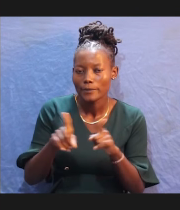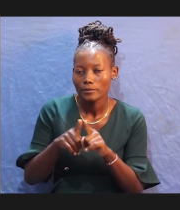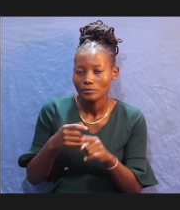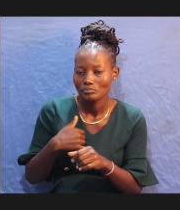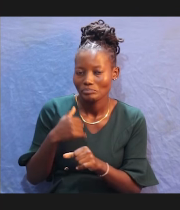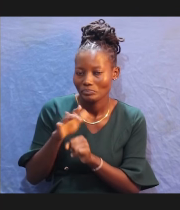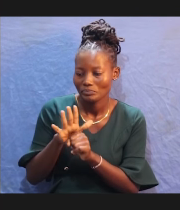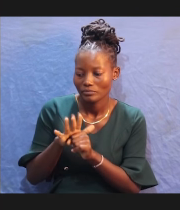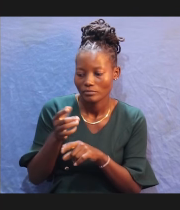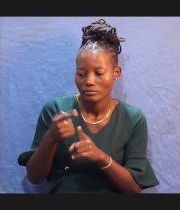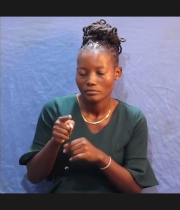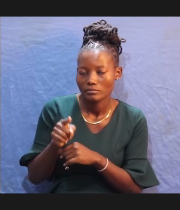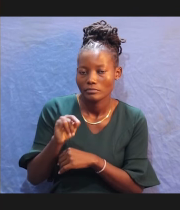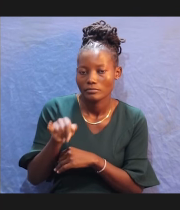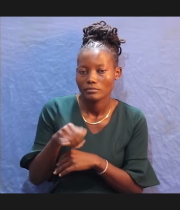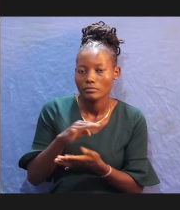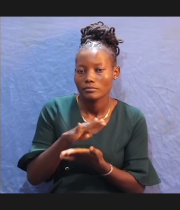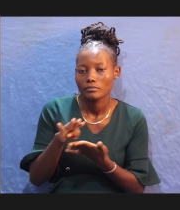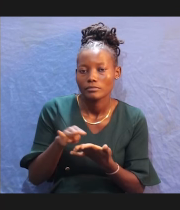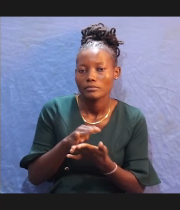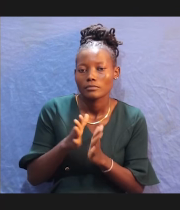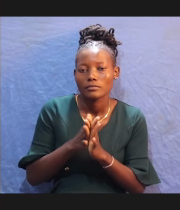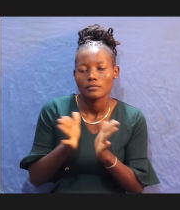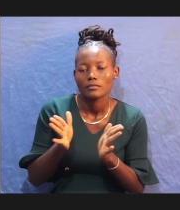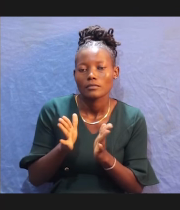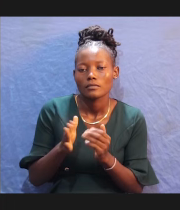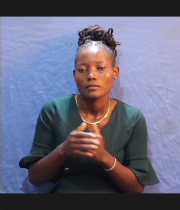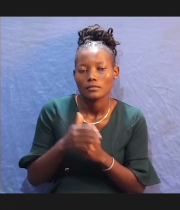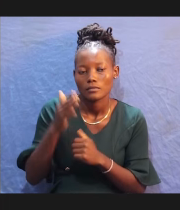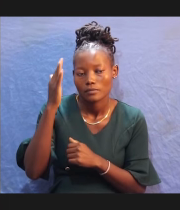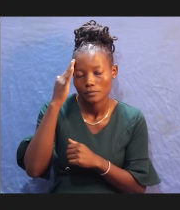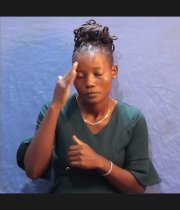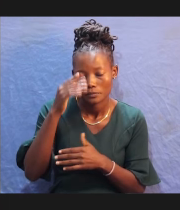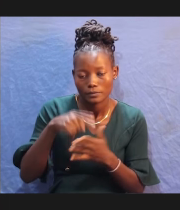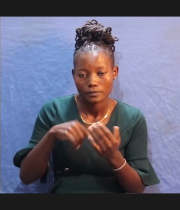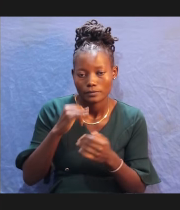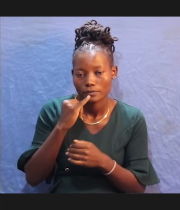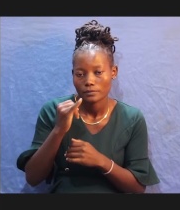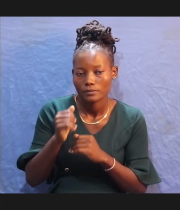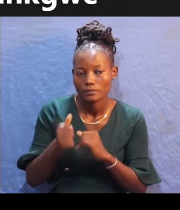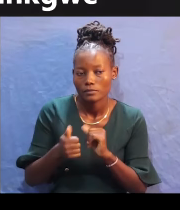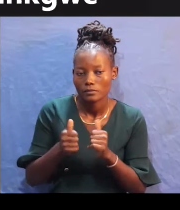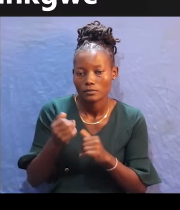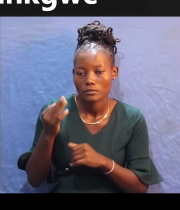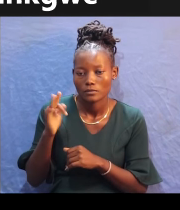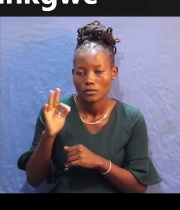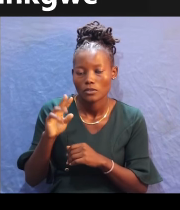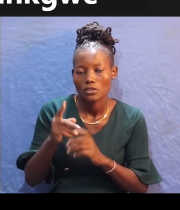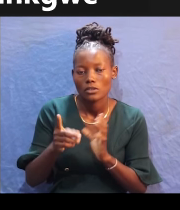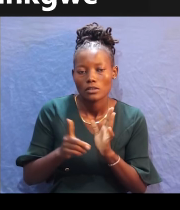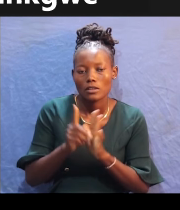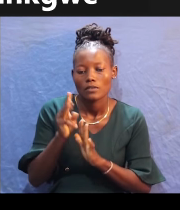but this was just like the basic general overview of what is sport for development.